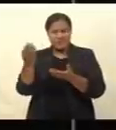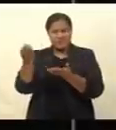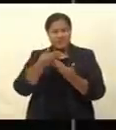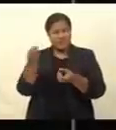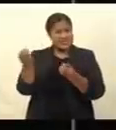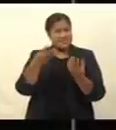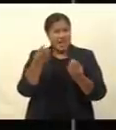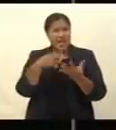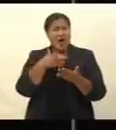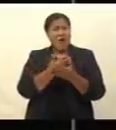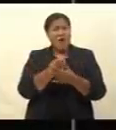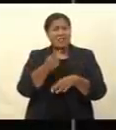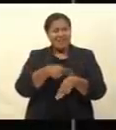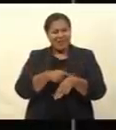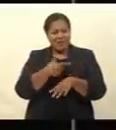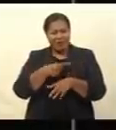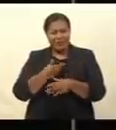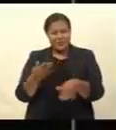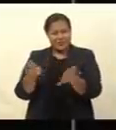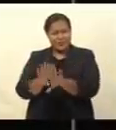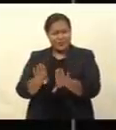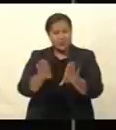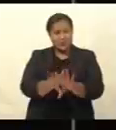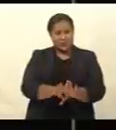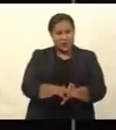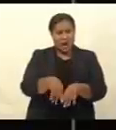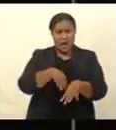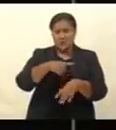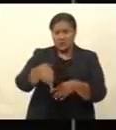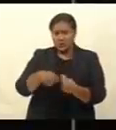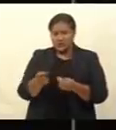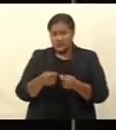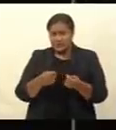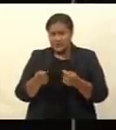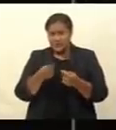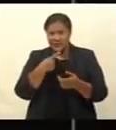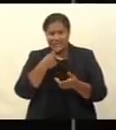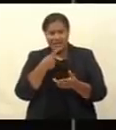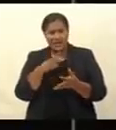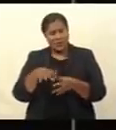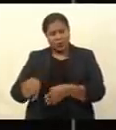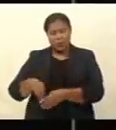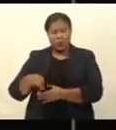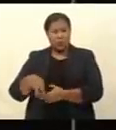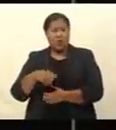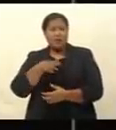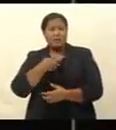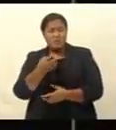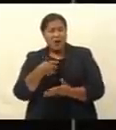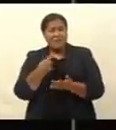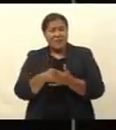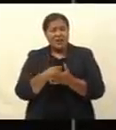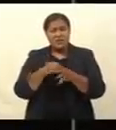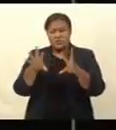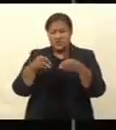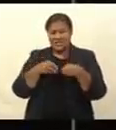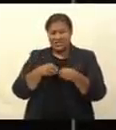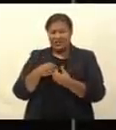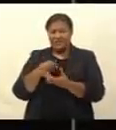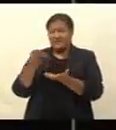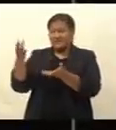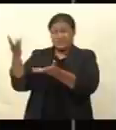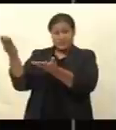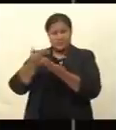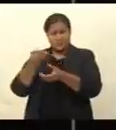health restrictions. The Suva market vendors say they are forking out extra money to receive goods from suppliers who are